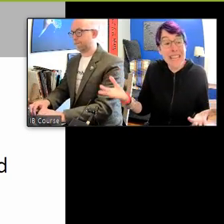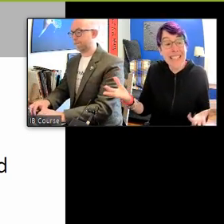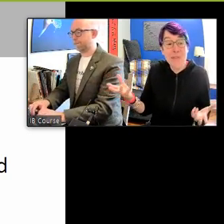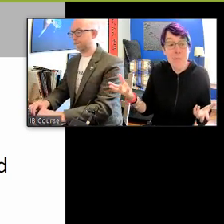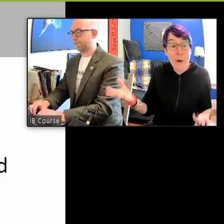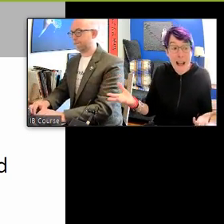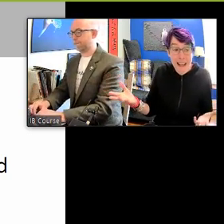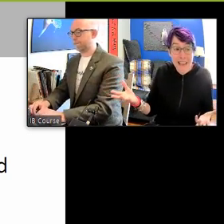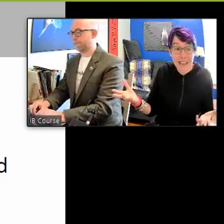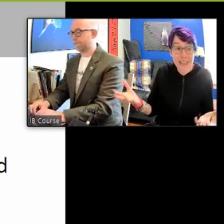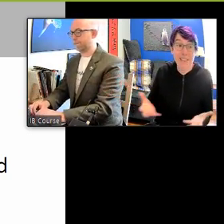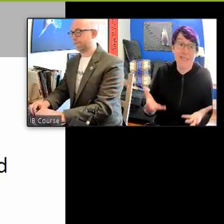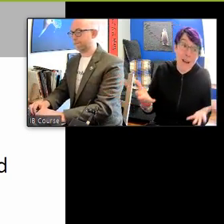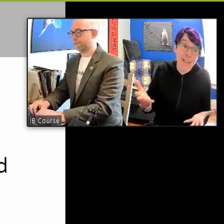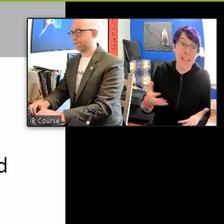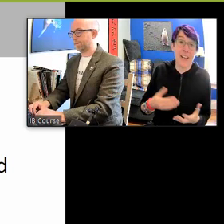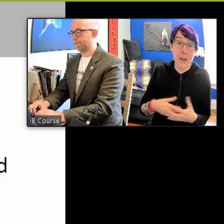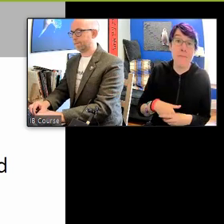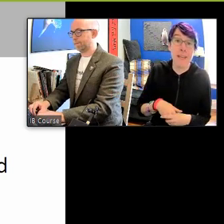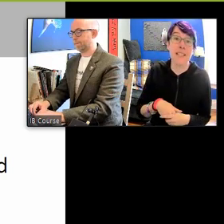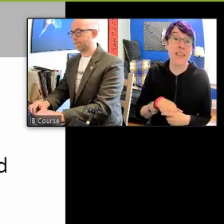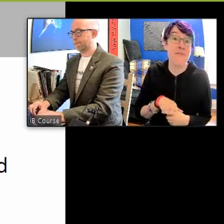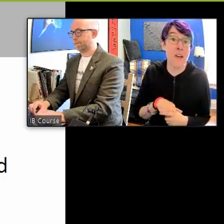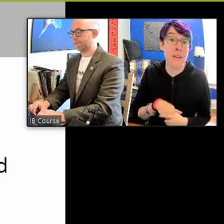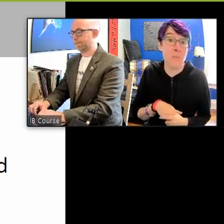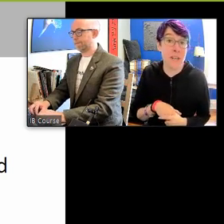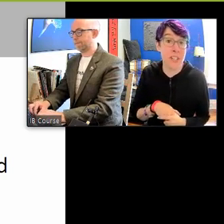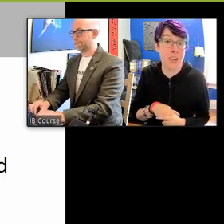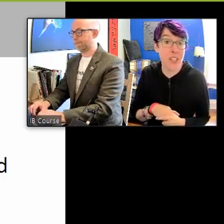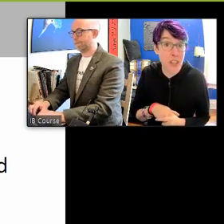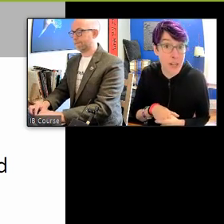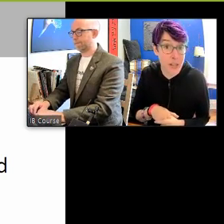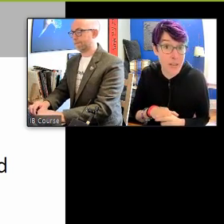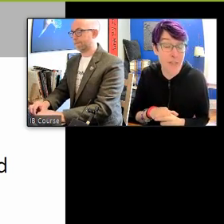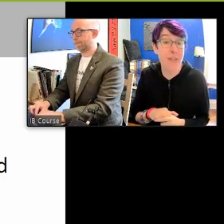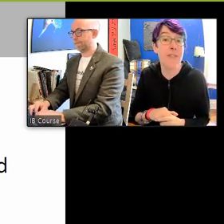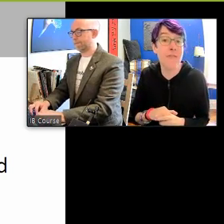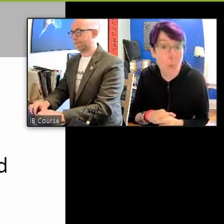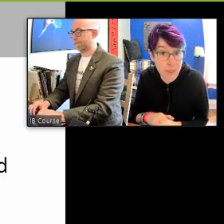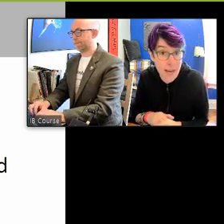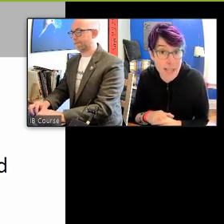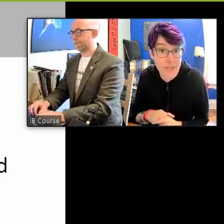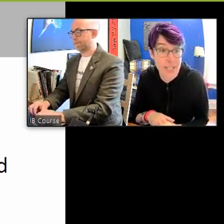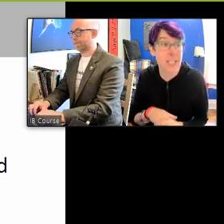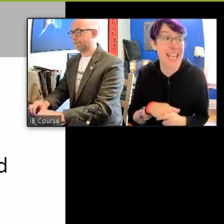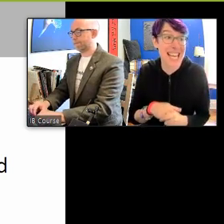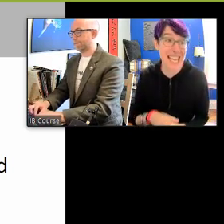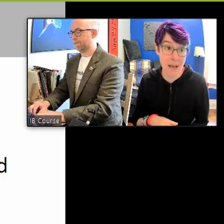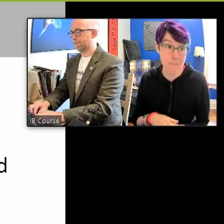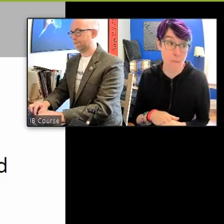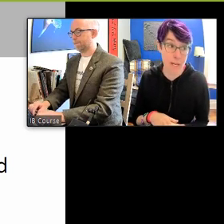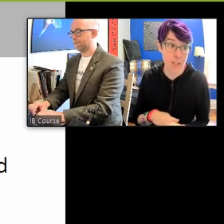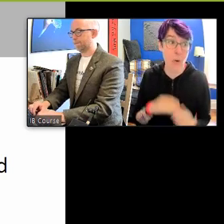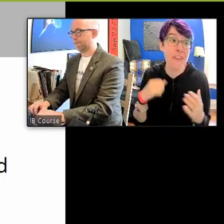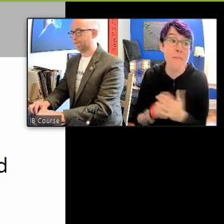The reason why, well, it could be because the environment is pretty darn good for the ice fish in